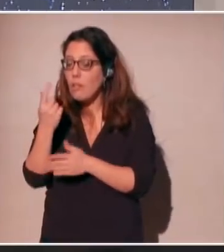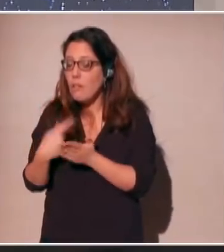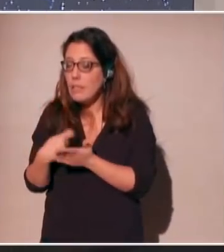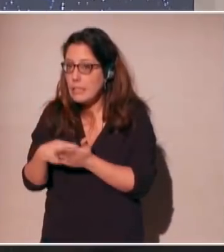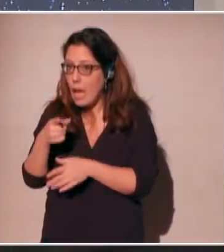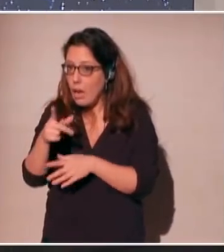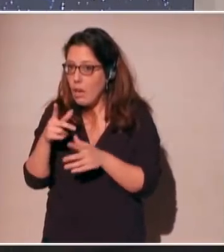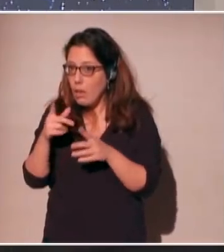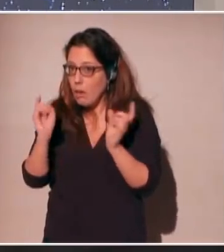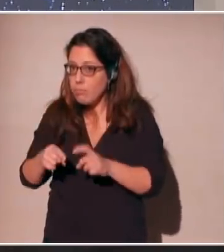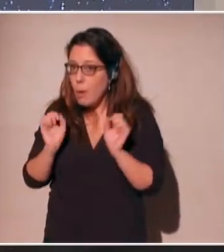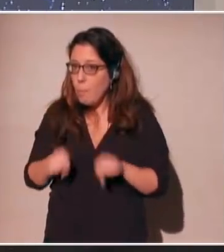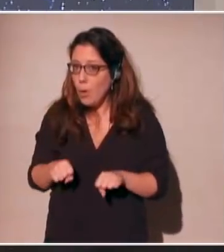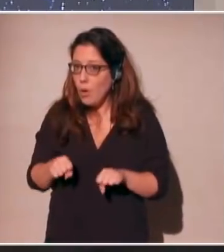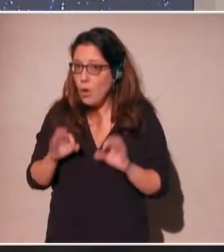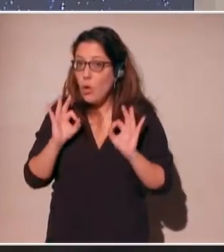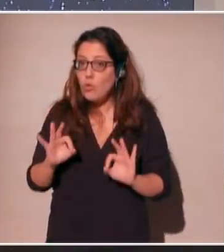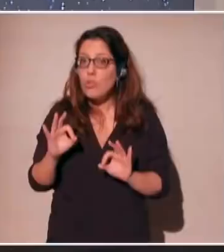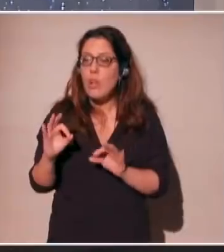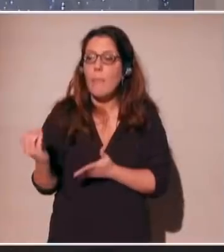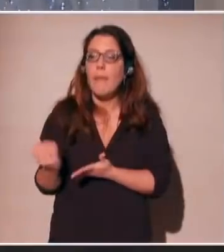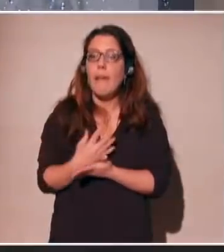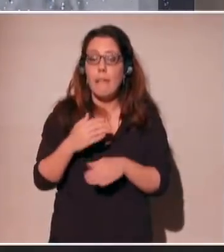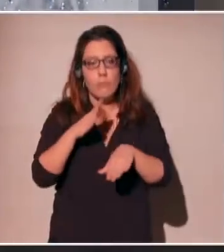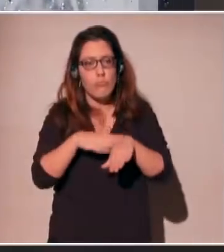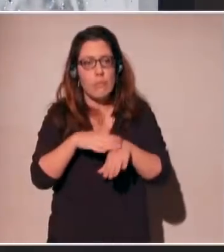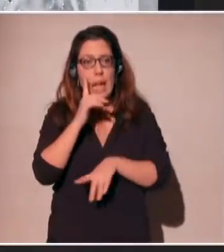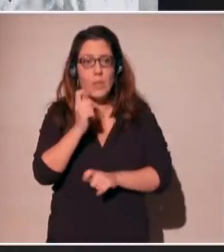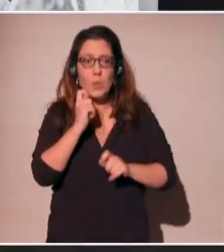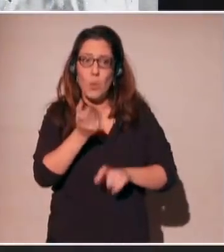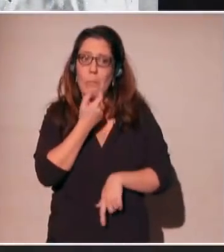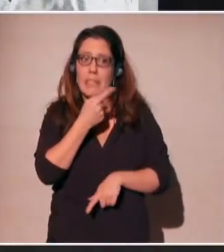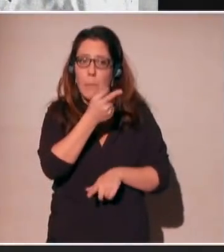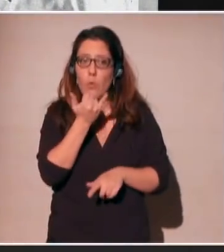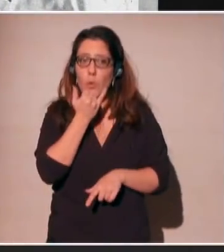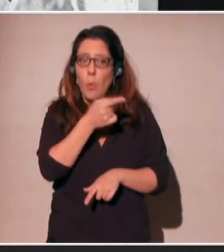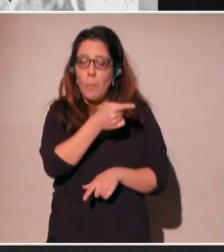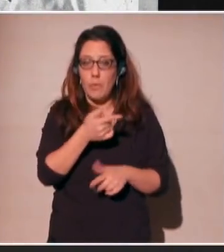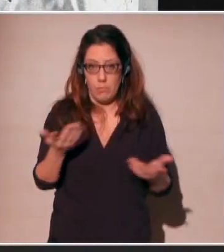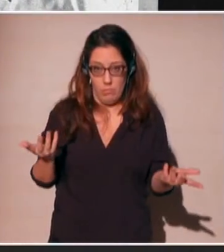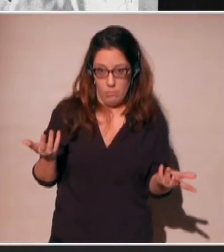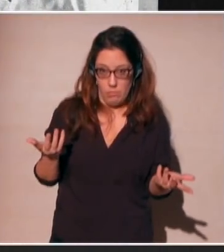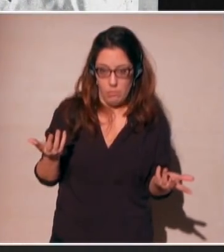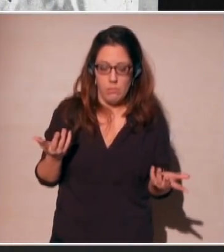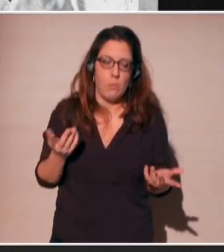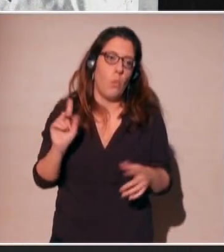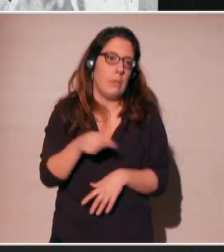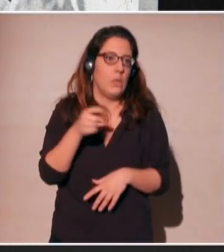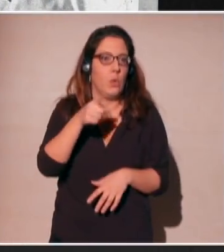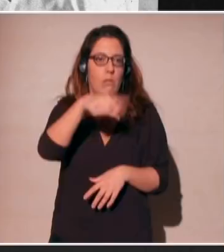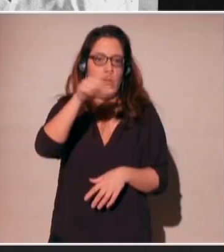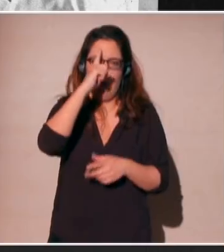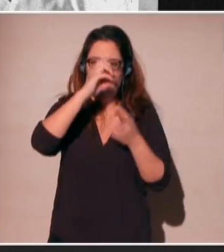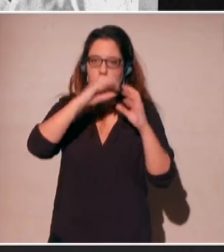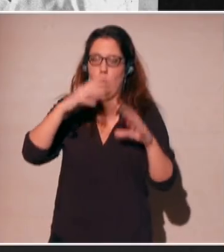the better. Now, there's also a frightening element to this, I'm sure. You know, we want to think of medicine as